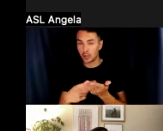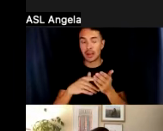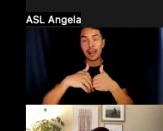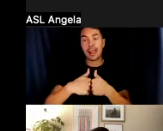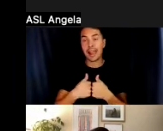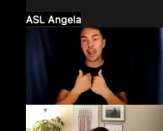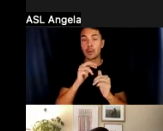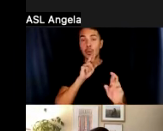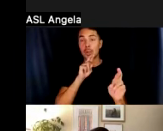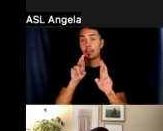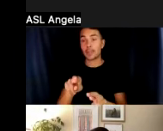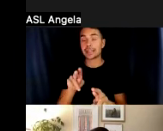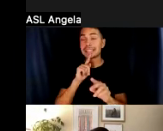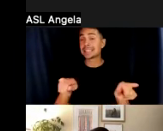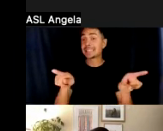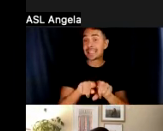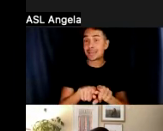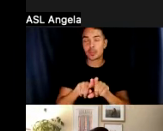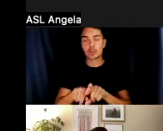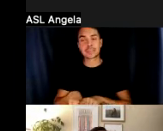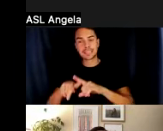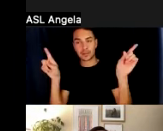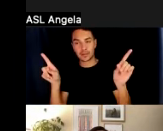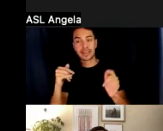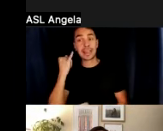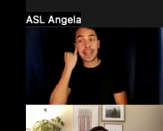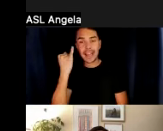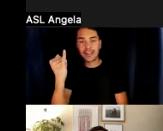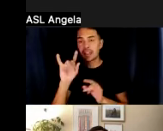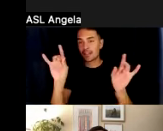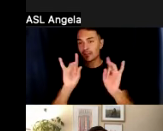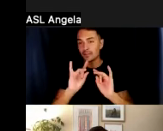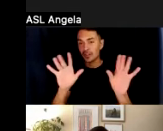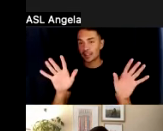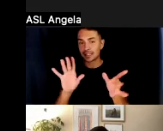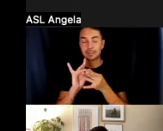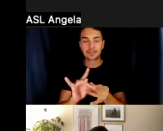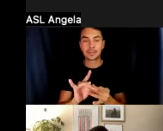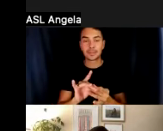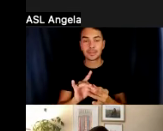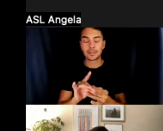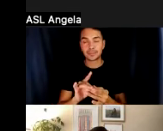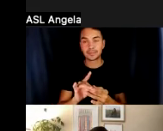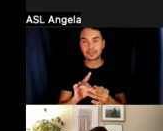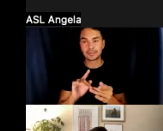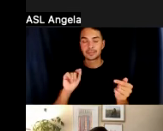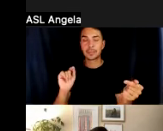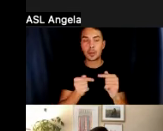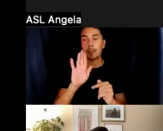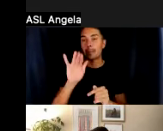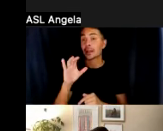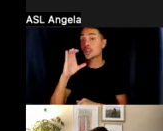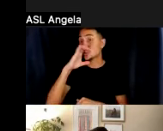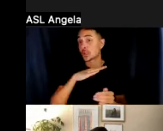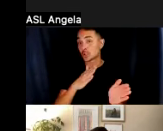the response might be the same or different if the violence is perpetrated by a